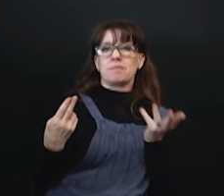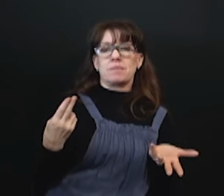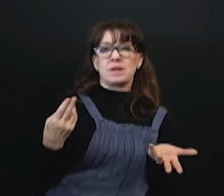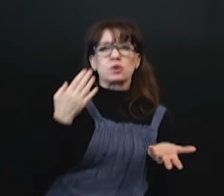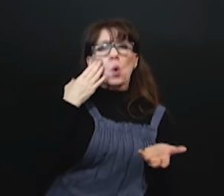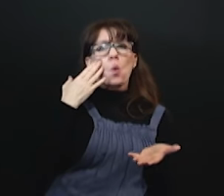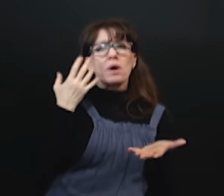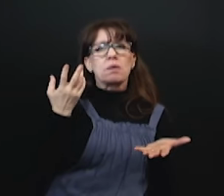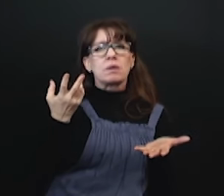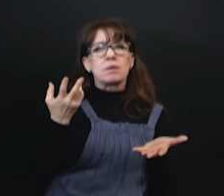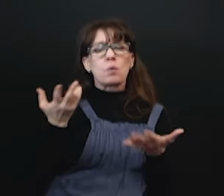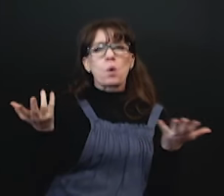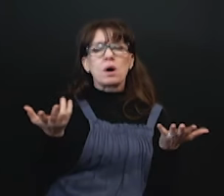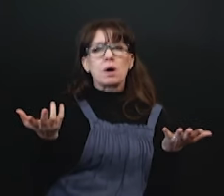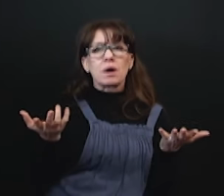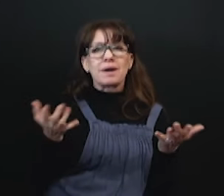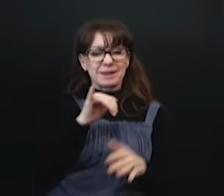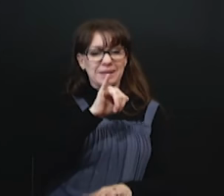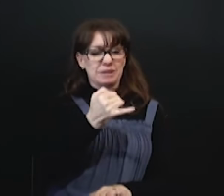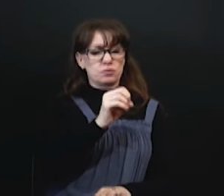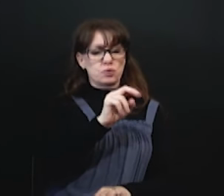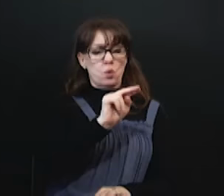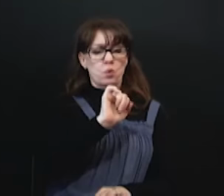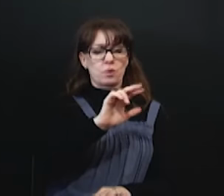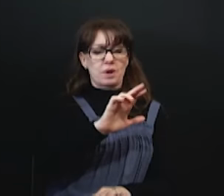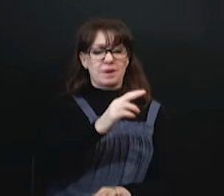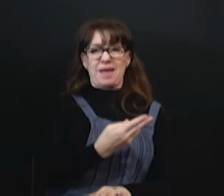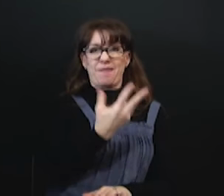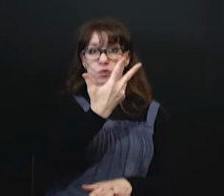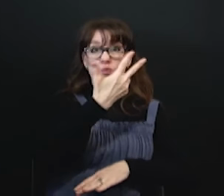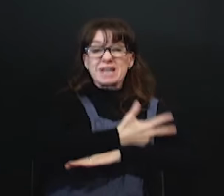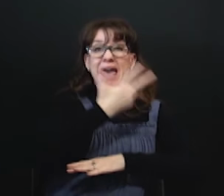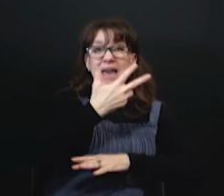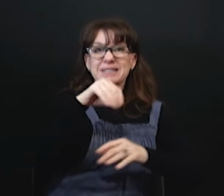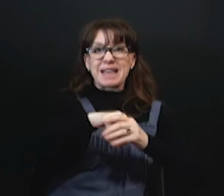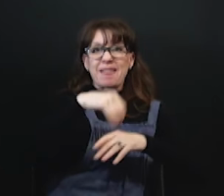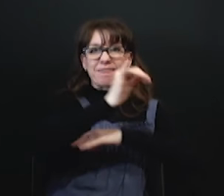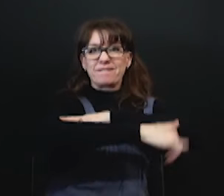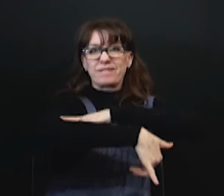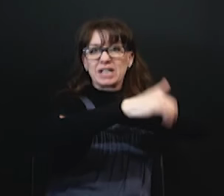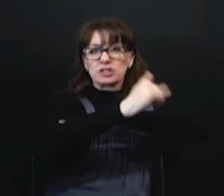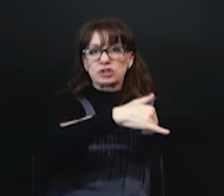Remember what that was? Jonah spent 3 days in the belly of the fish.